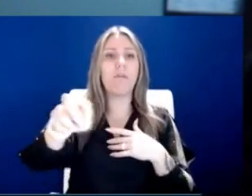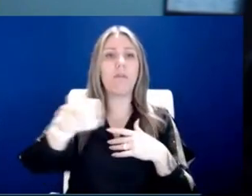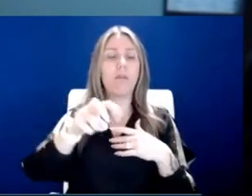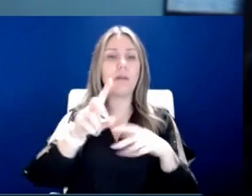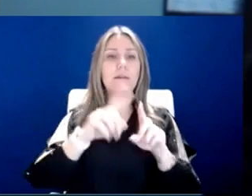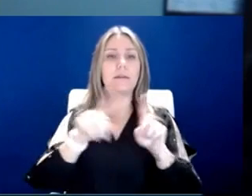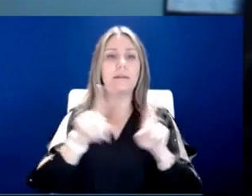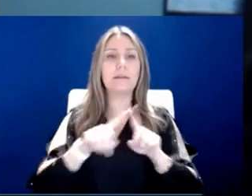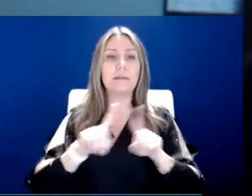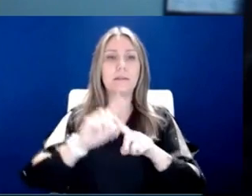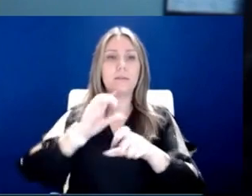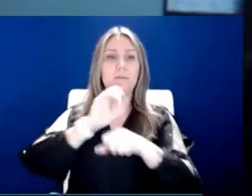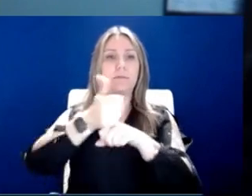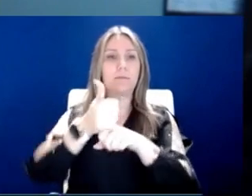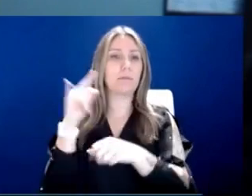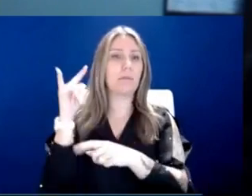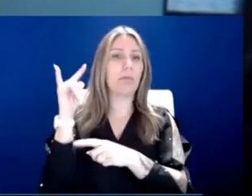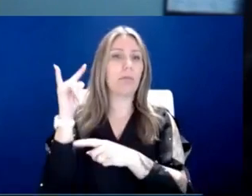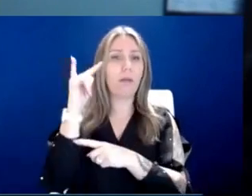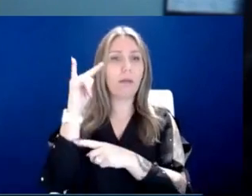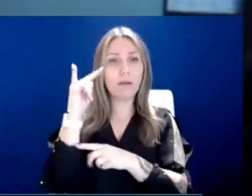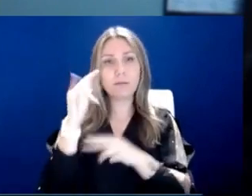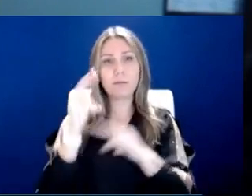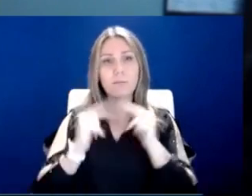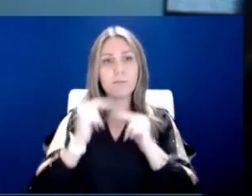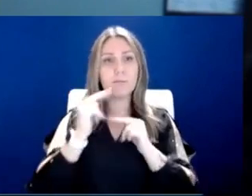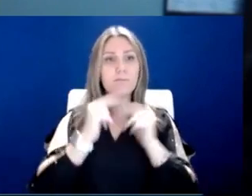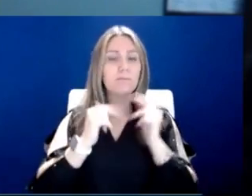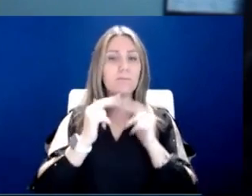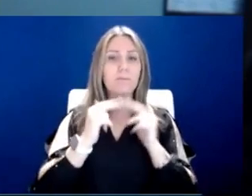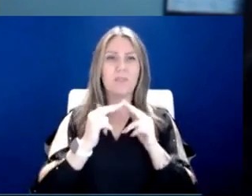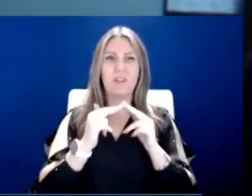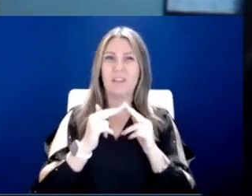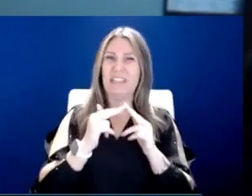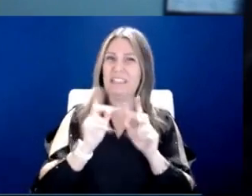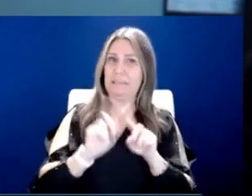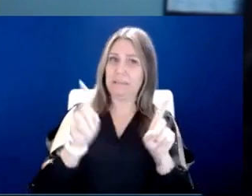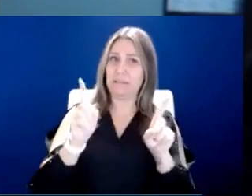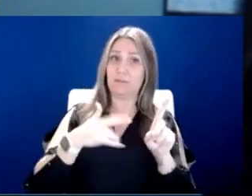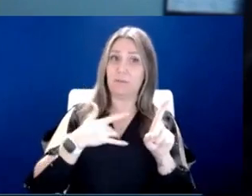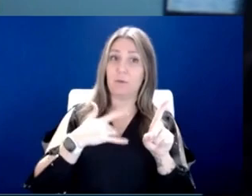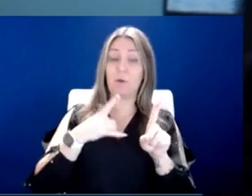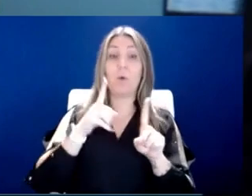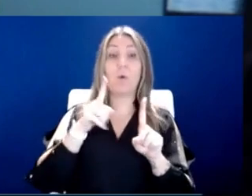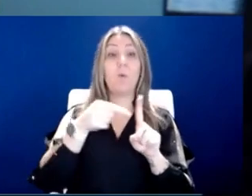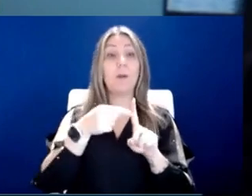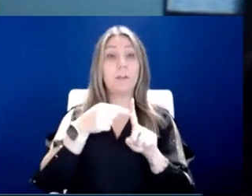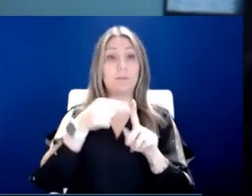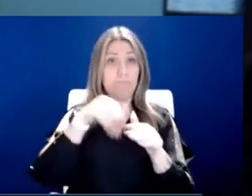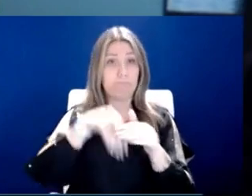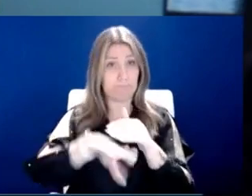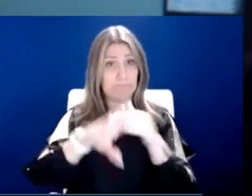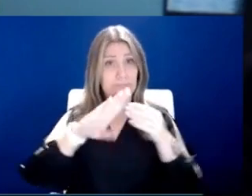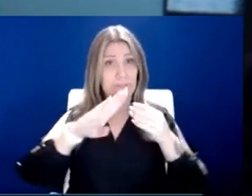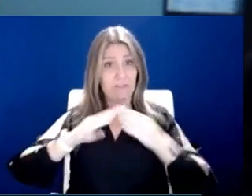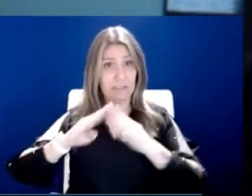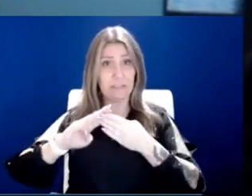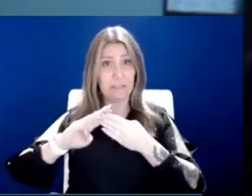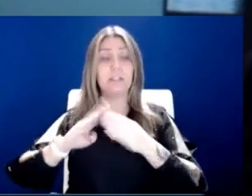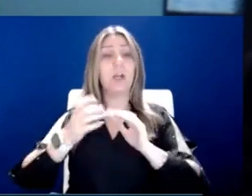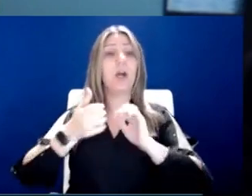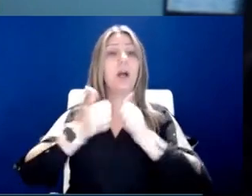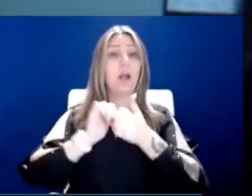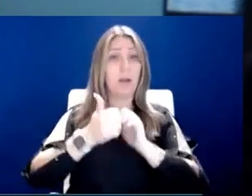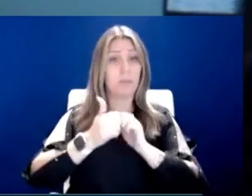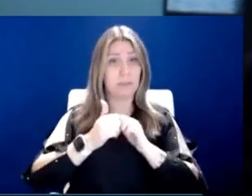the airport, it is a really off feeling. But once you're in the village, once you're in the competition venues,